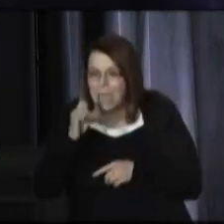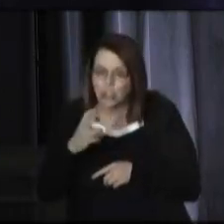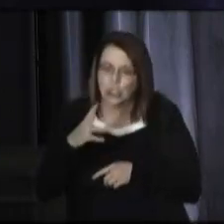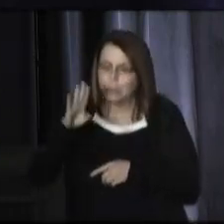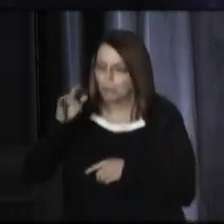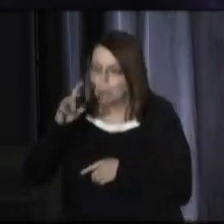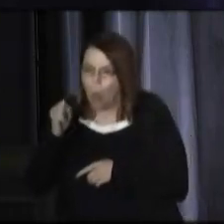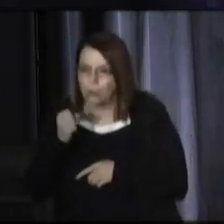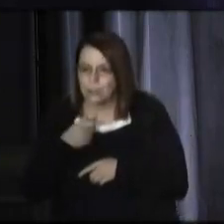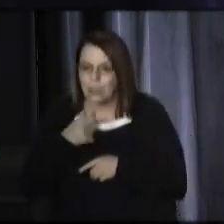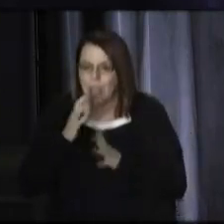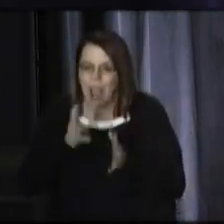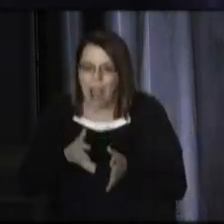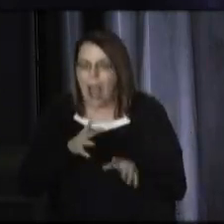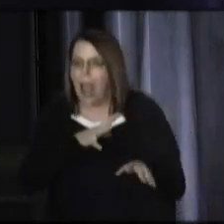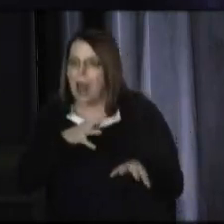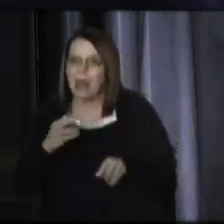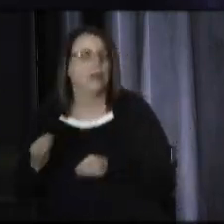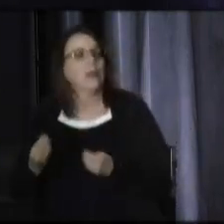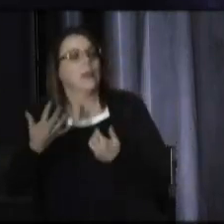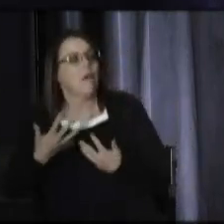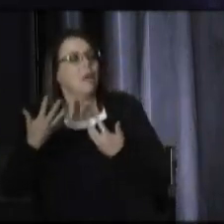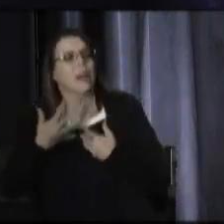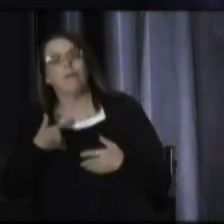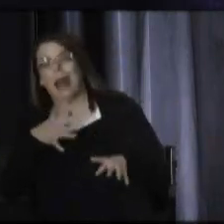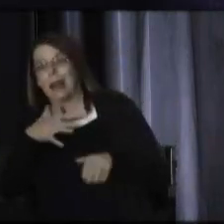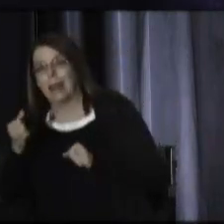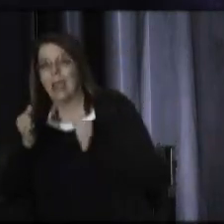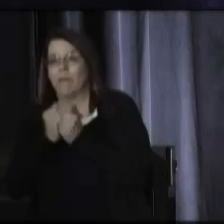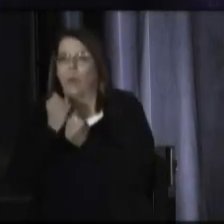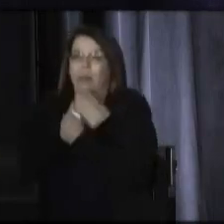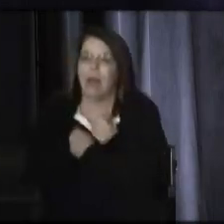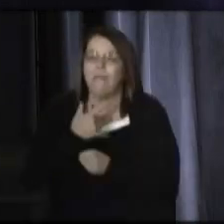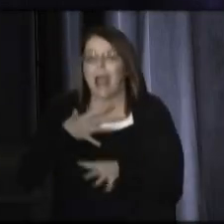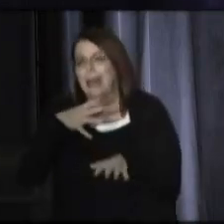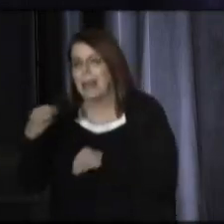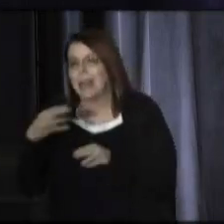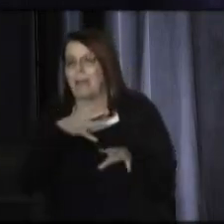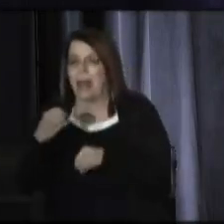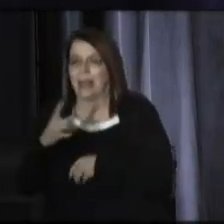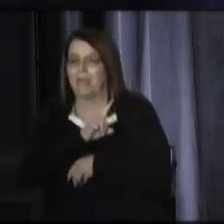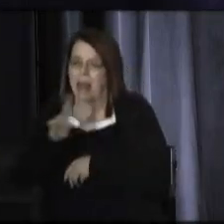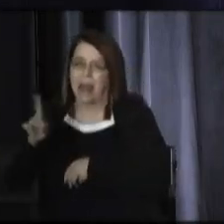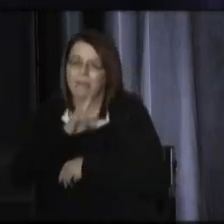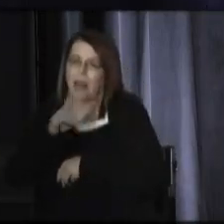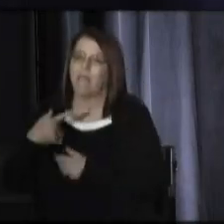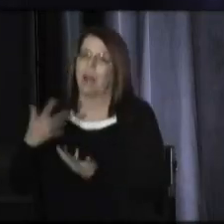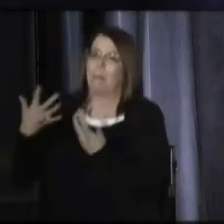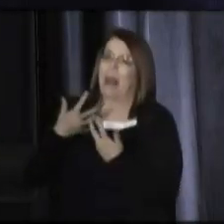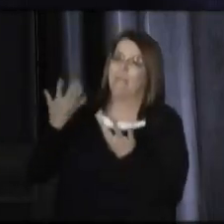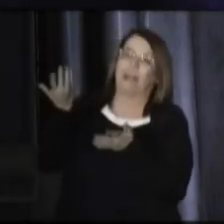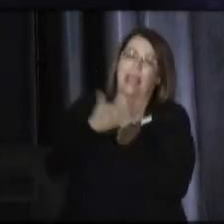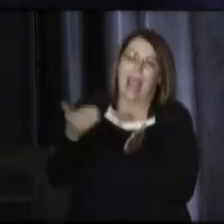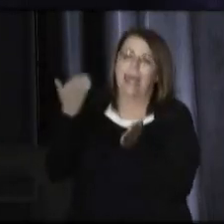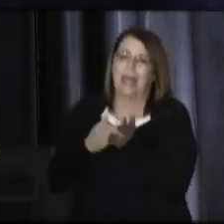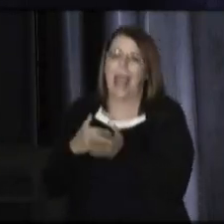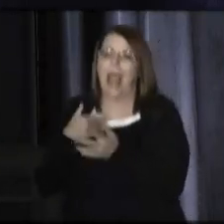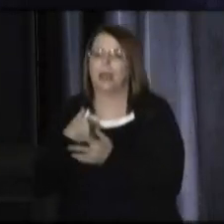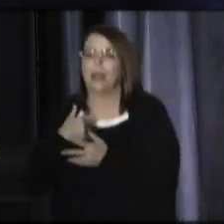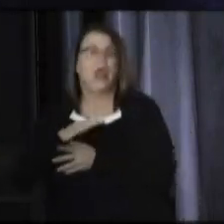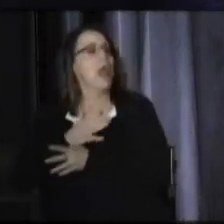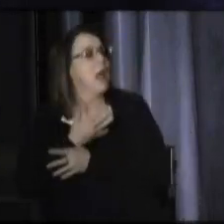Jersey, and I was already late paying for it. I crossed the ocean and